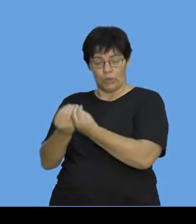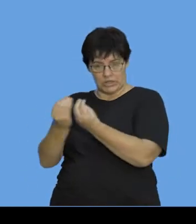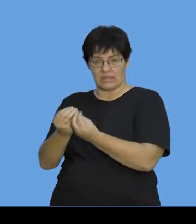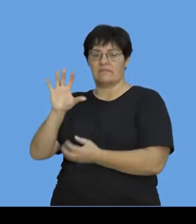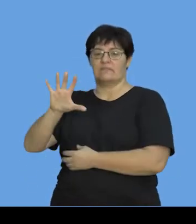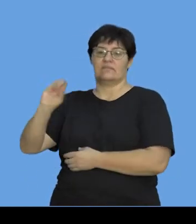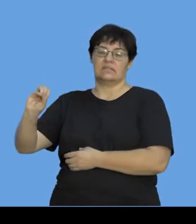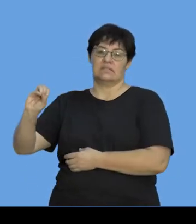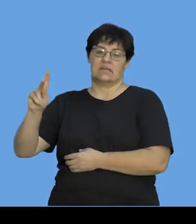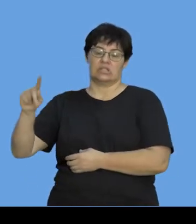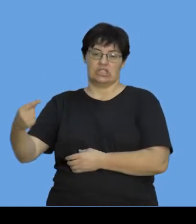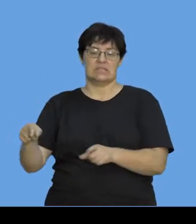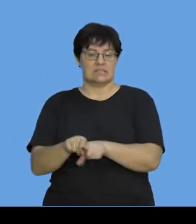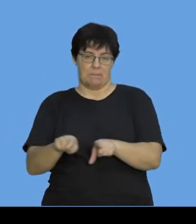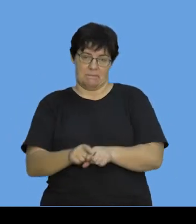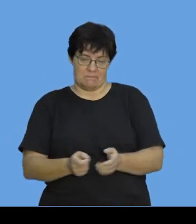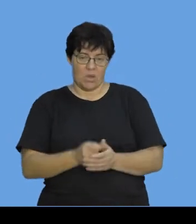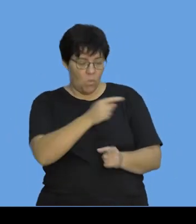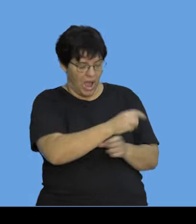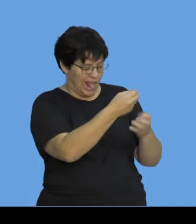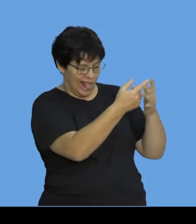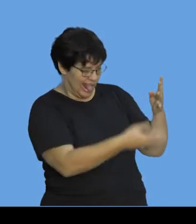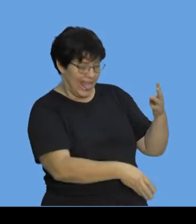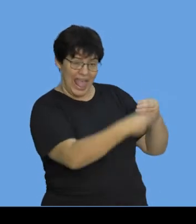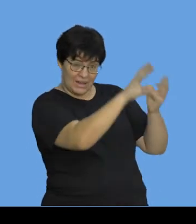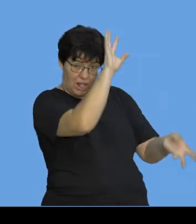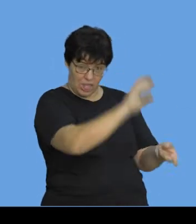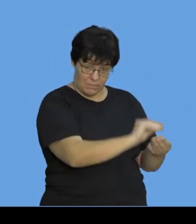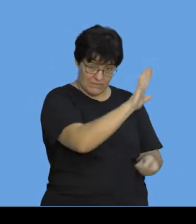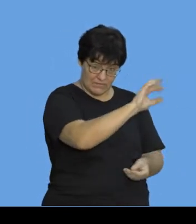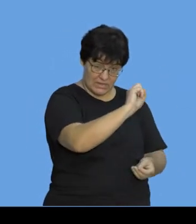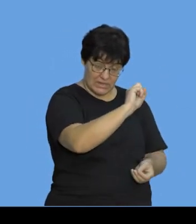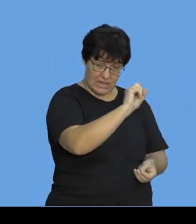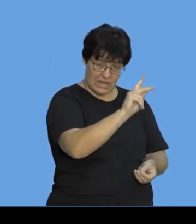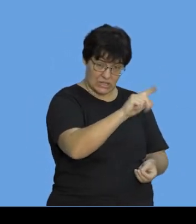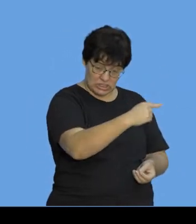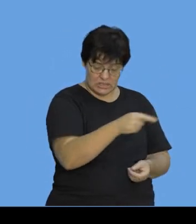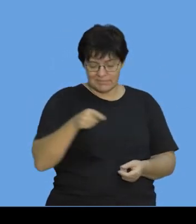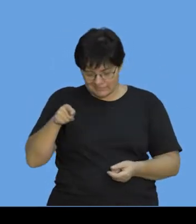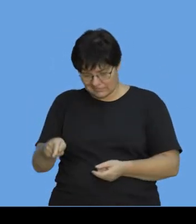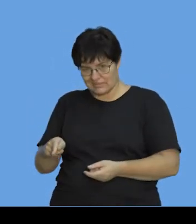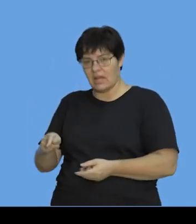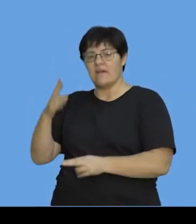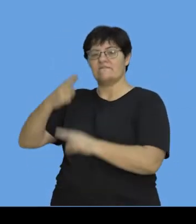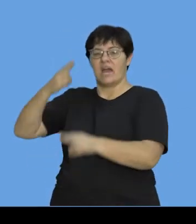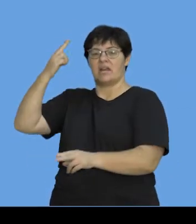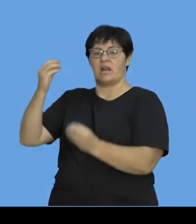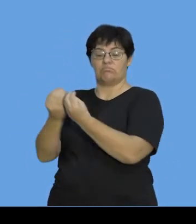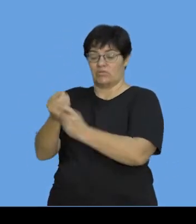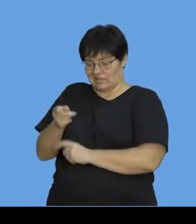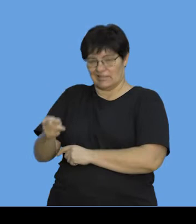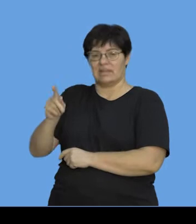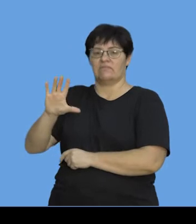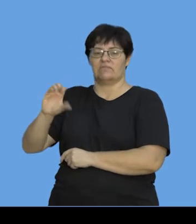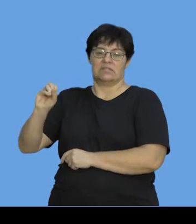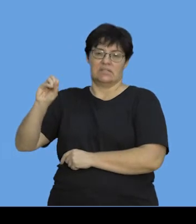that consist of the elements or the substances that are in the reactant. So that's what the law of conservation of mass tells us. But it